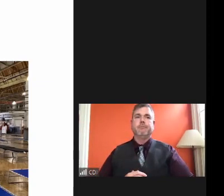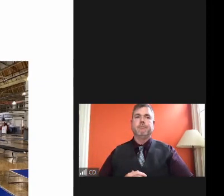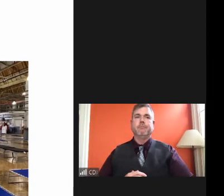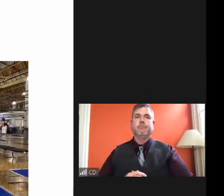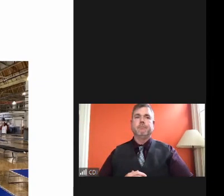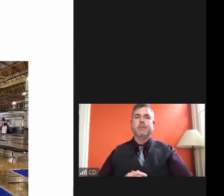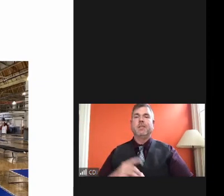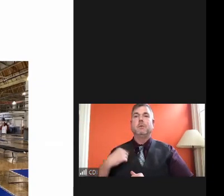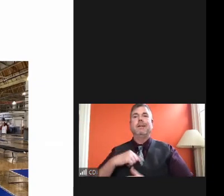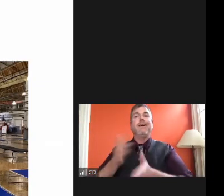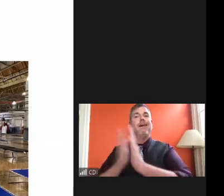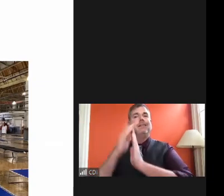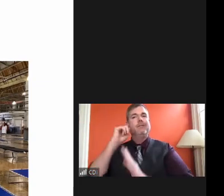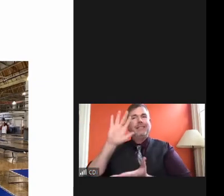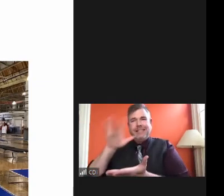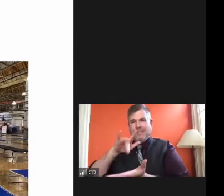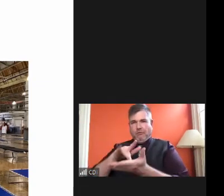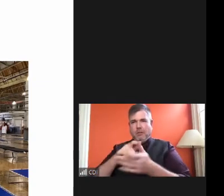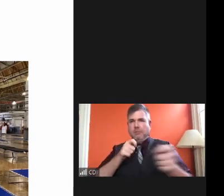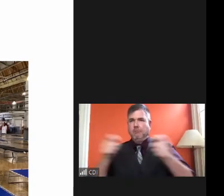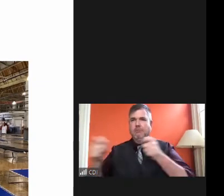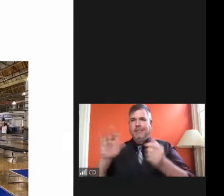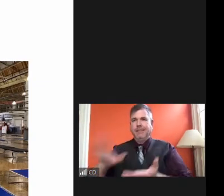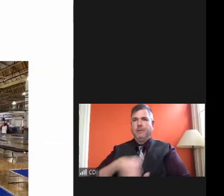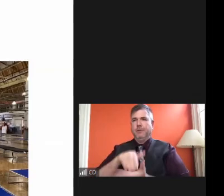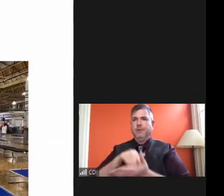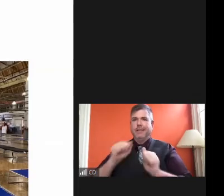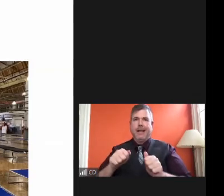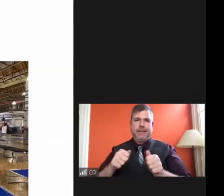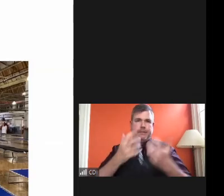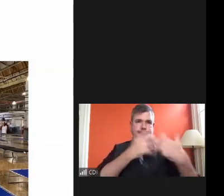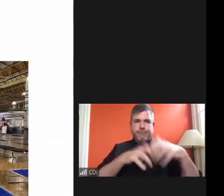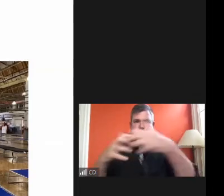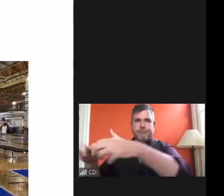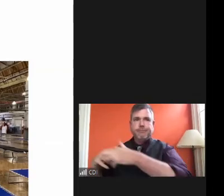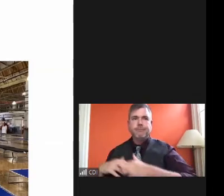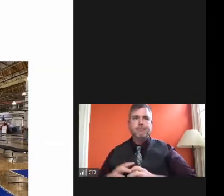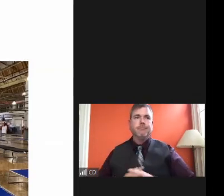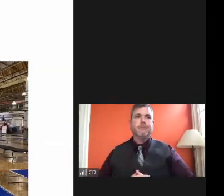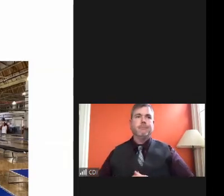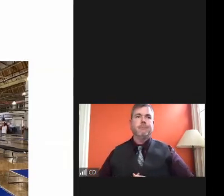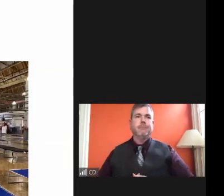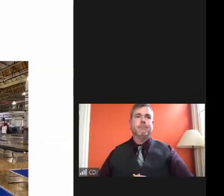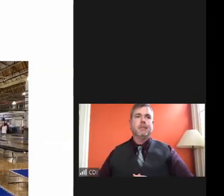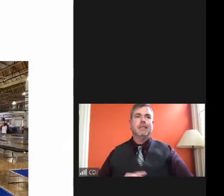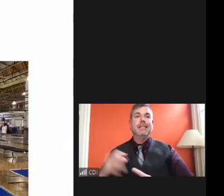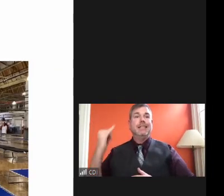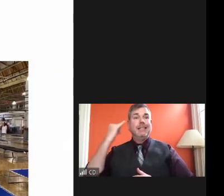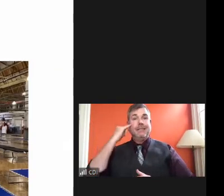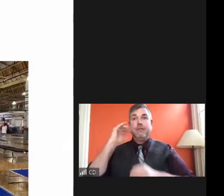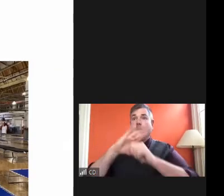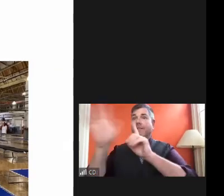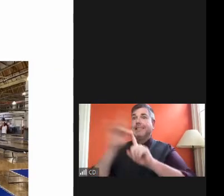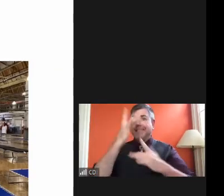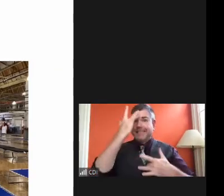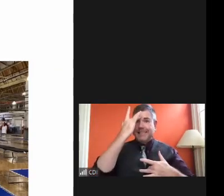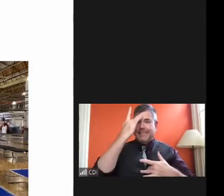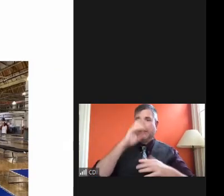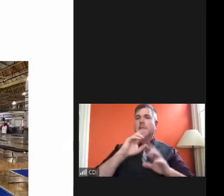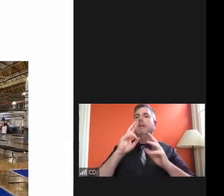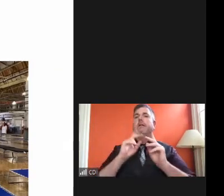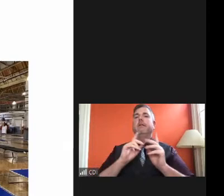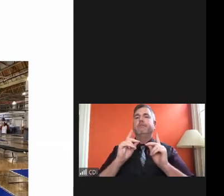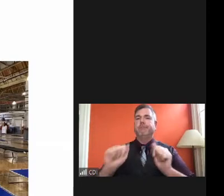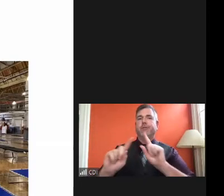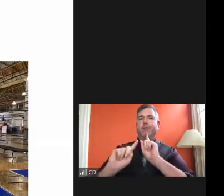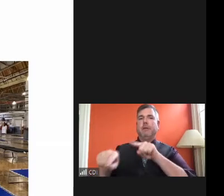who become ill enough to require hospitalizations are getting the timely and appropriate care that they deserve. Our hospitals, I think, have,